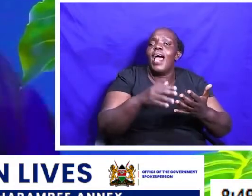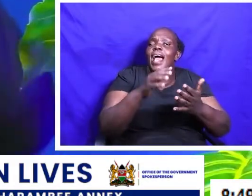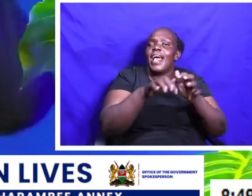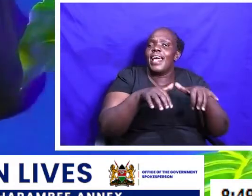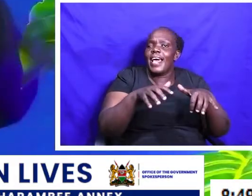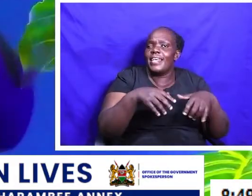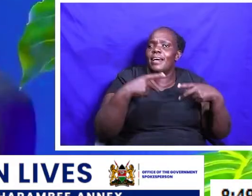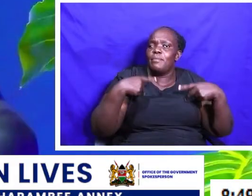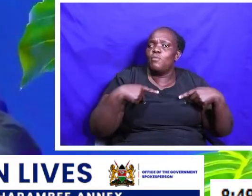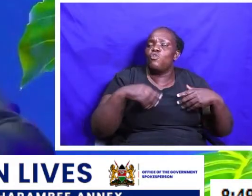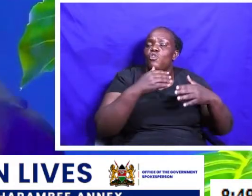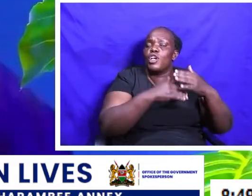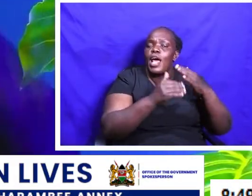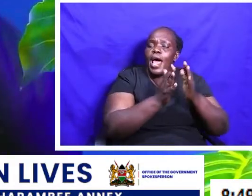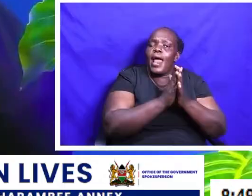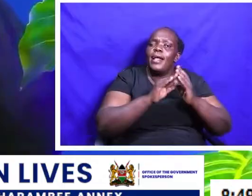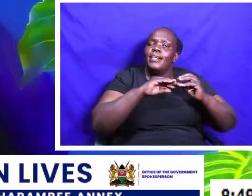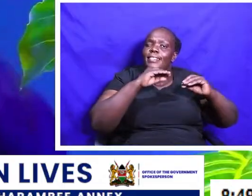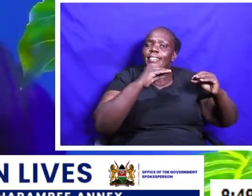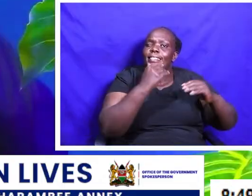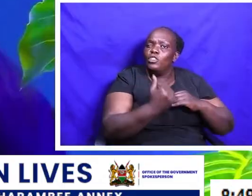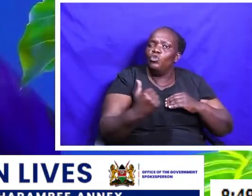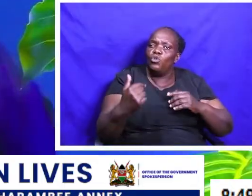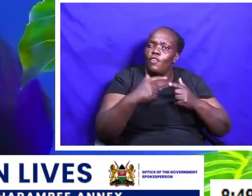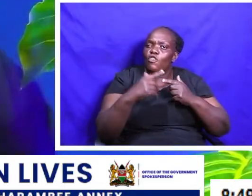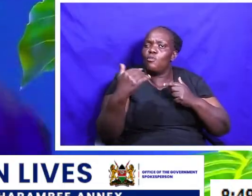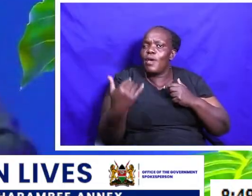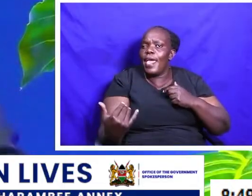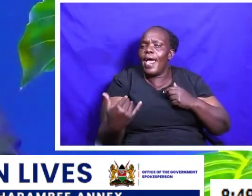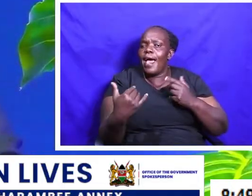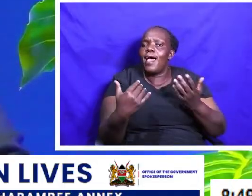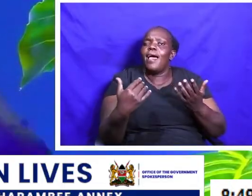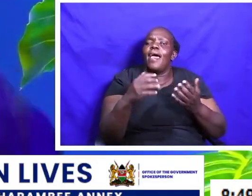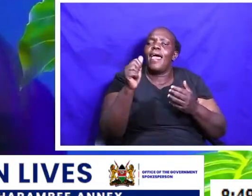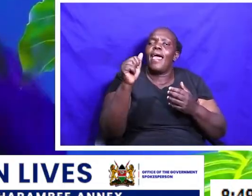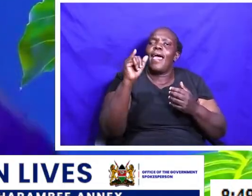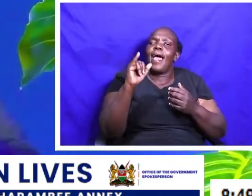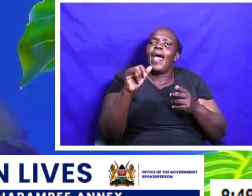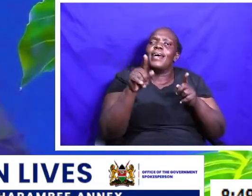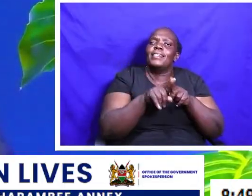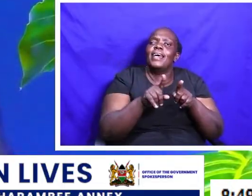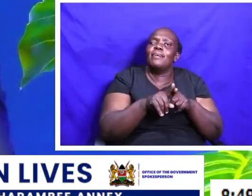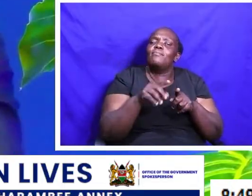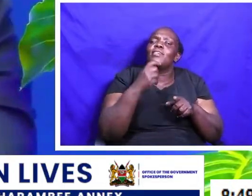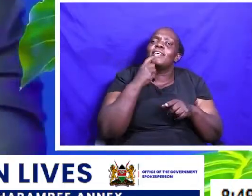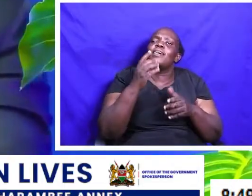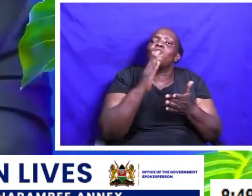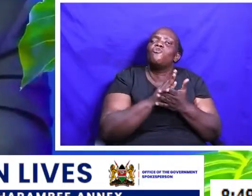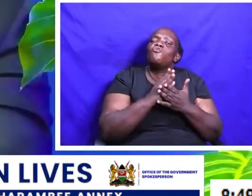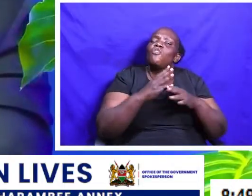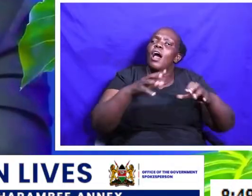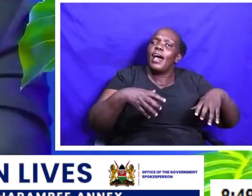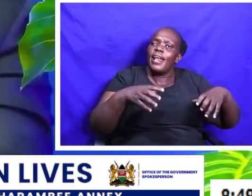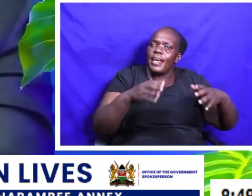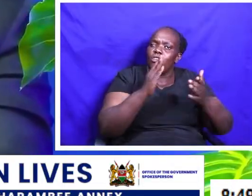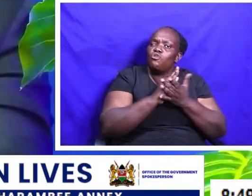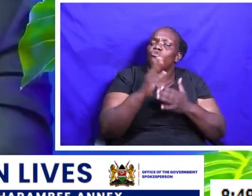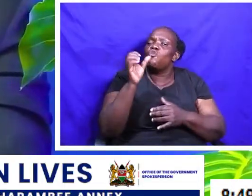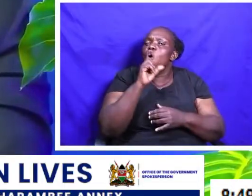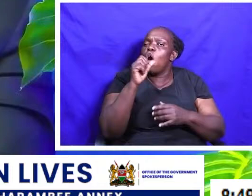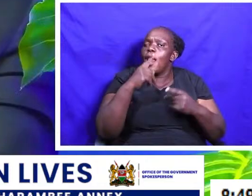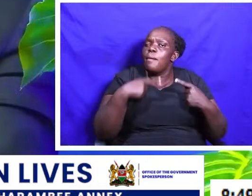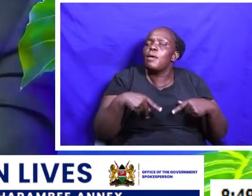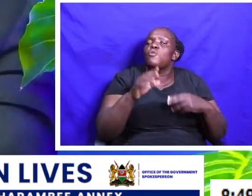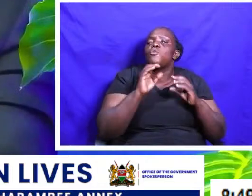husbandry, feed formulation, and also teach these children from a young age on AI. Ndo tusiseme agriculture